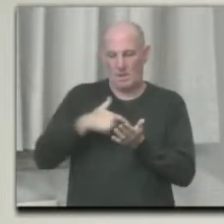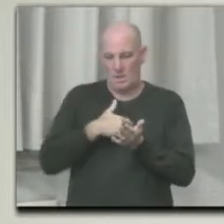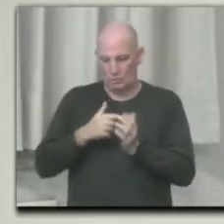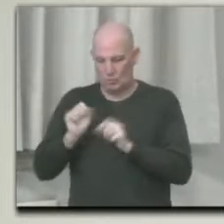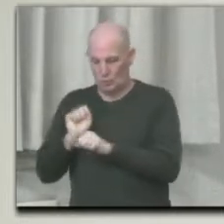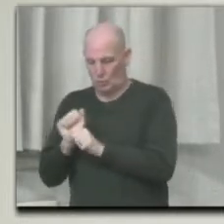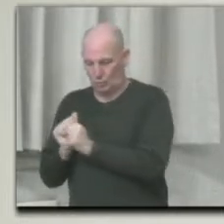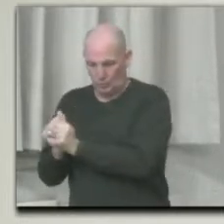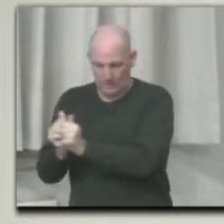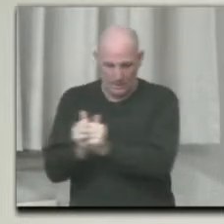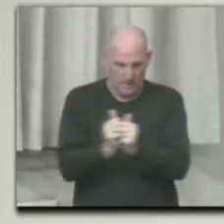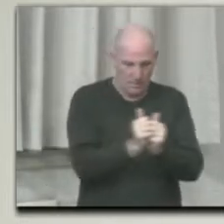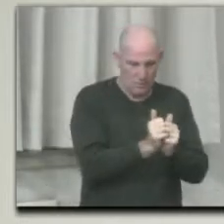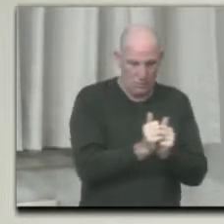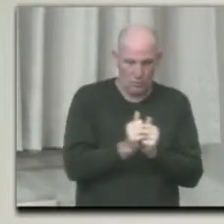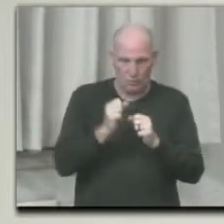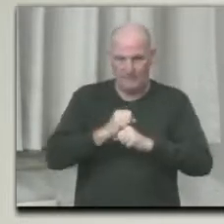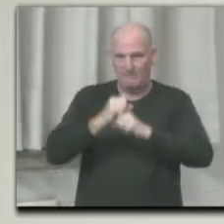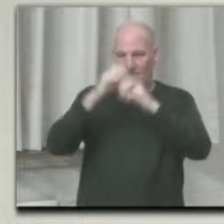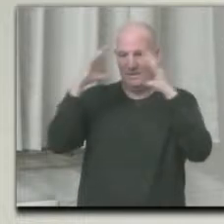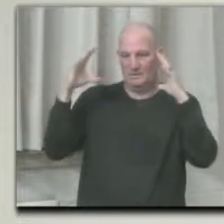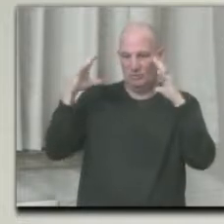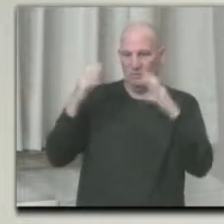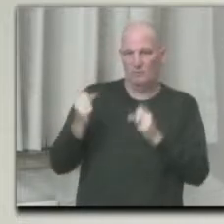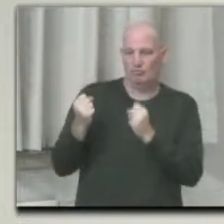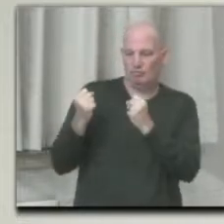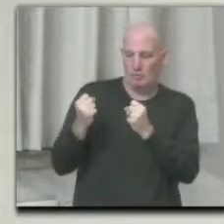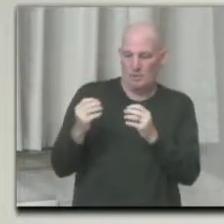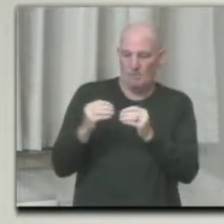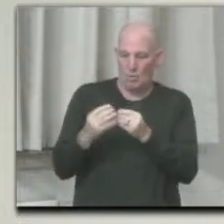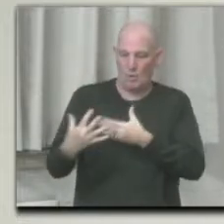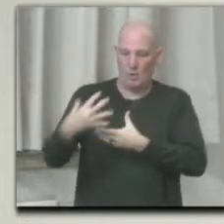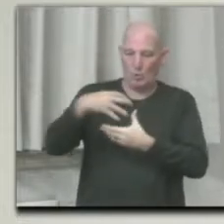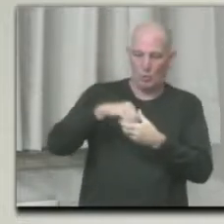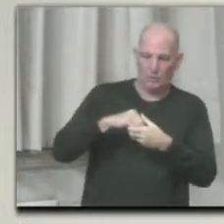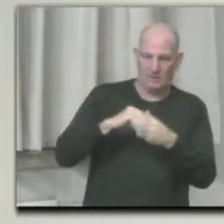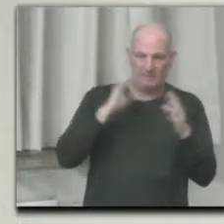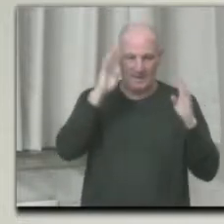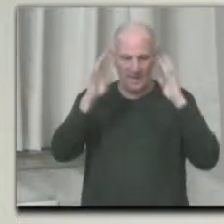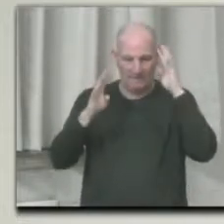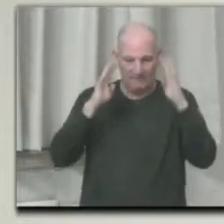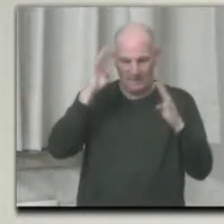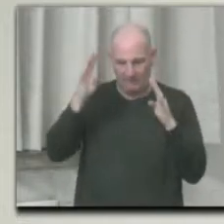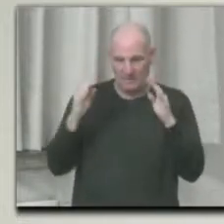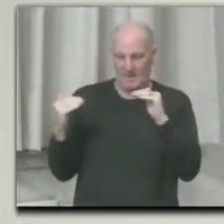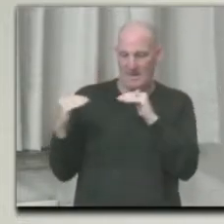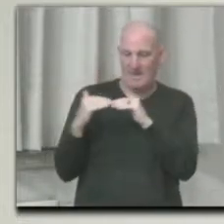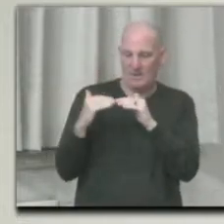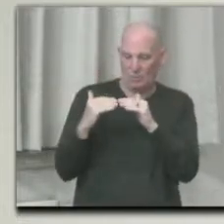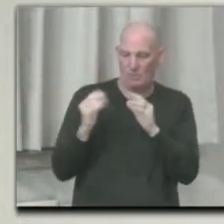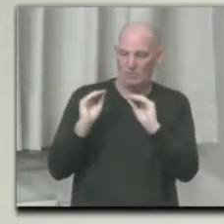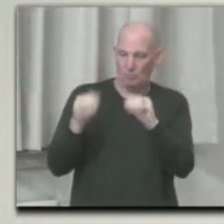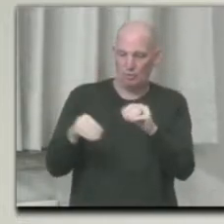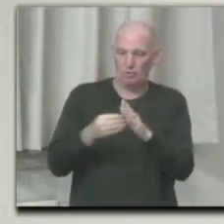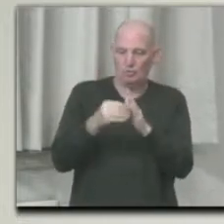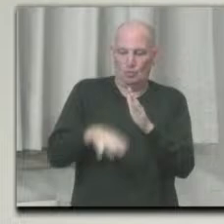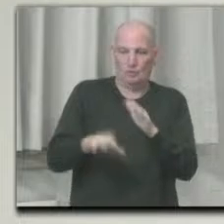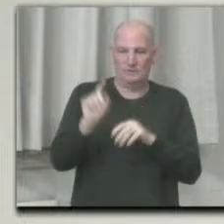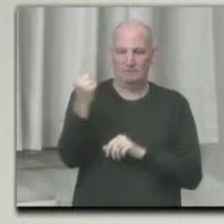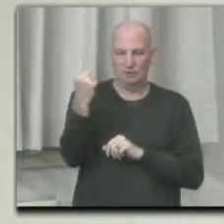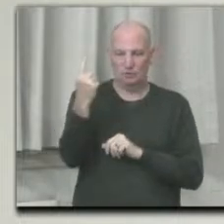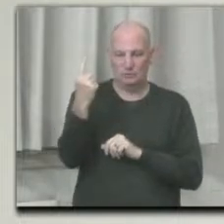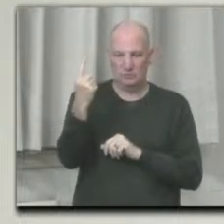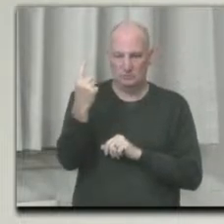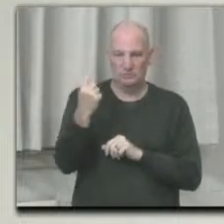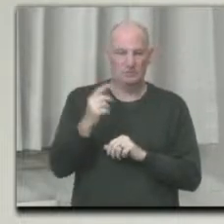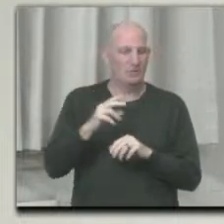work together to actualize our vision for a stronger, more inclusive, innovative, and equity-driven school system that puts students first. Of course, none of